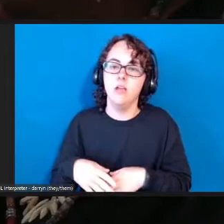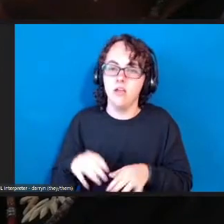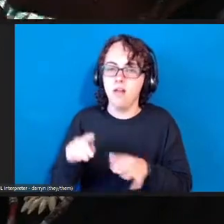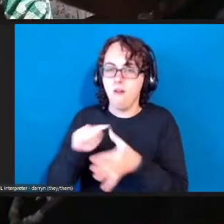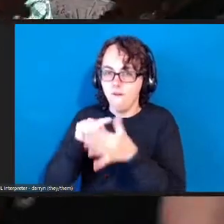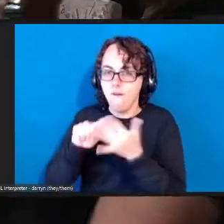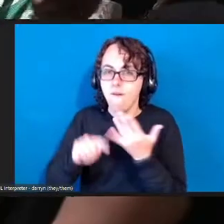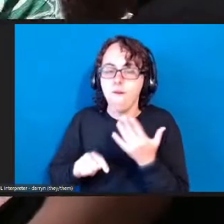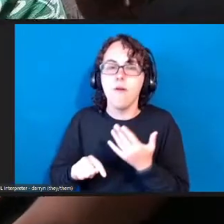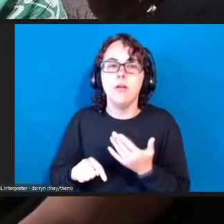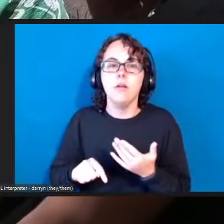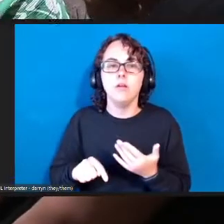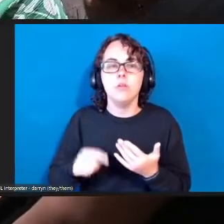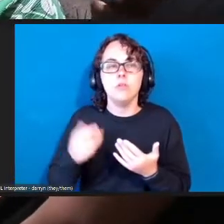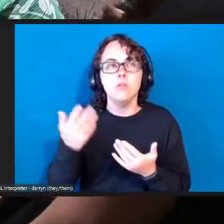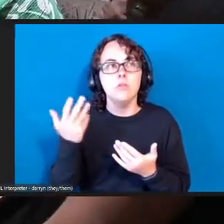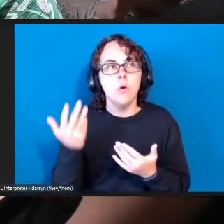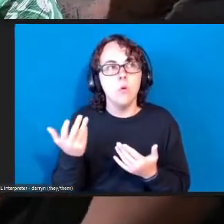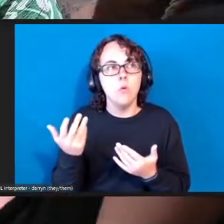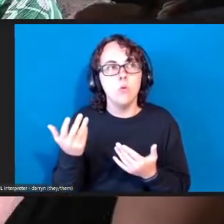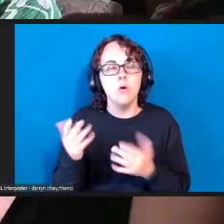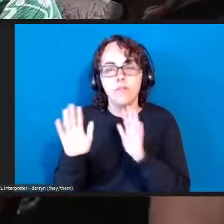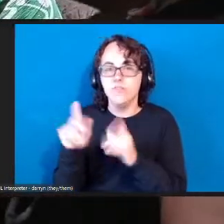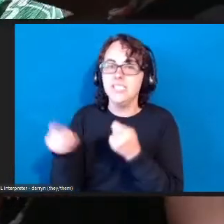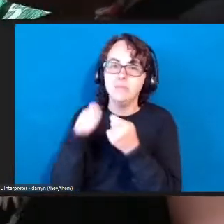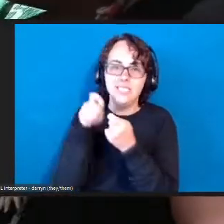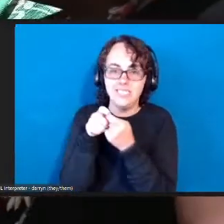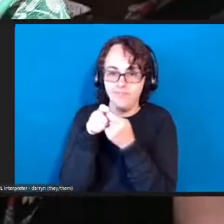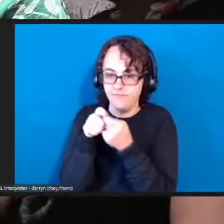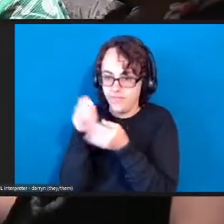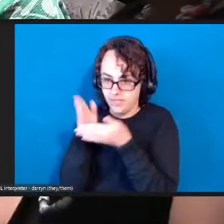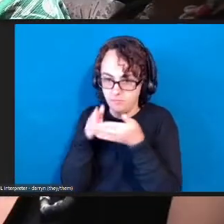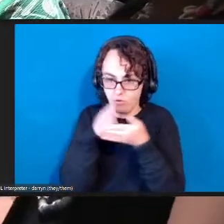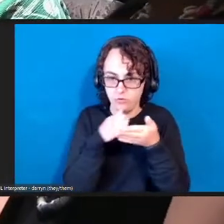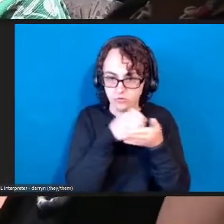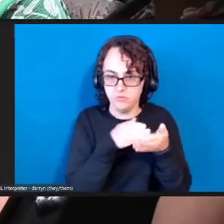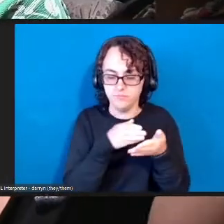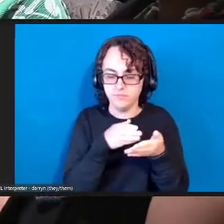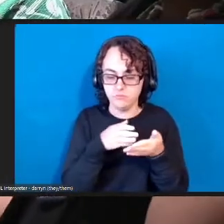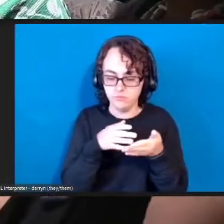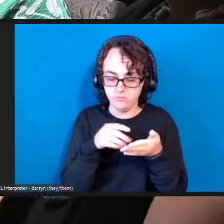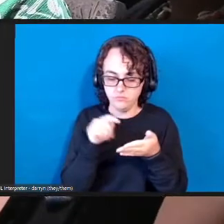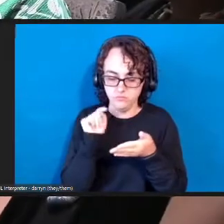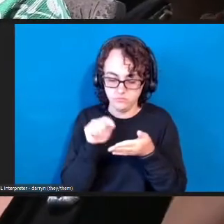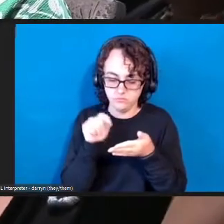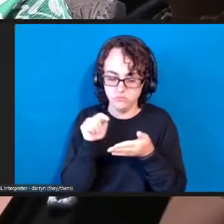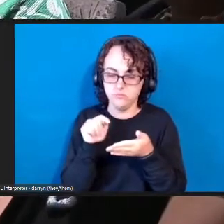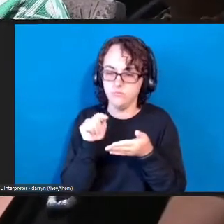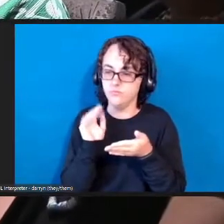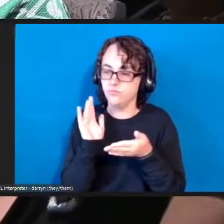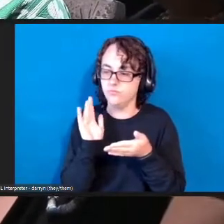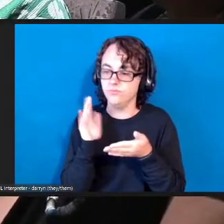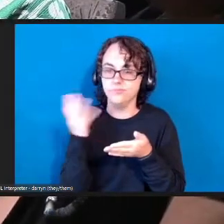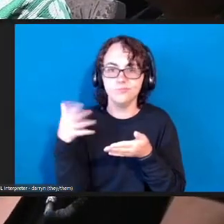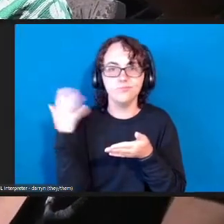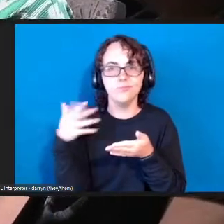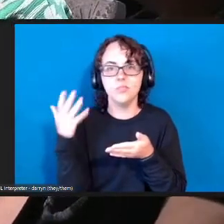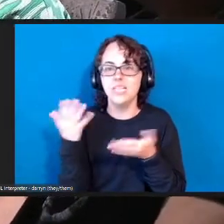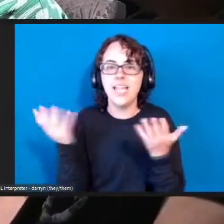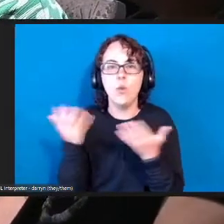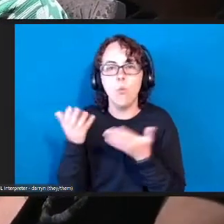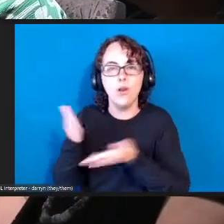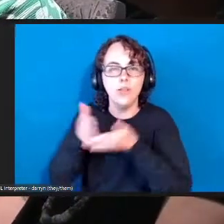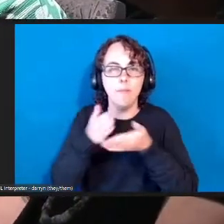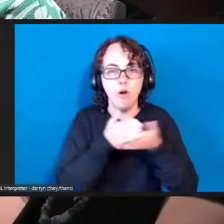in terms of like the specific components that break down into those, what are the pieces of that?